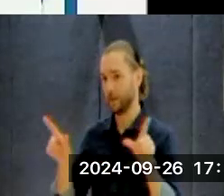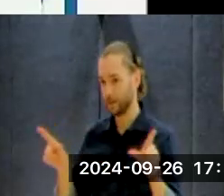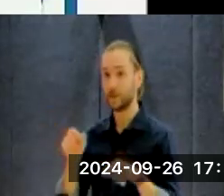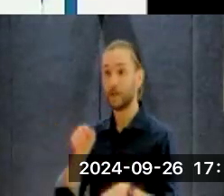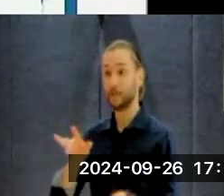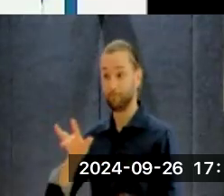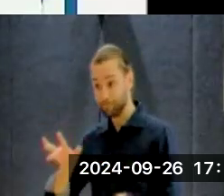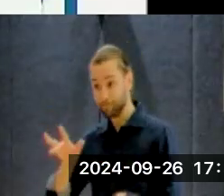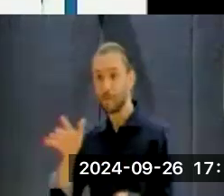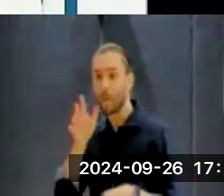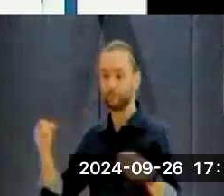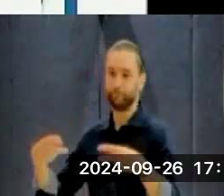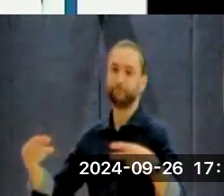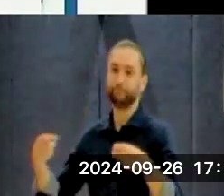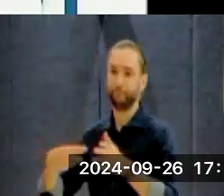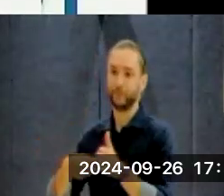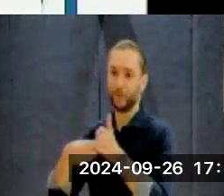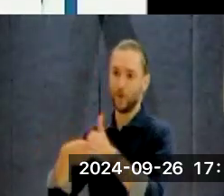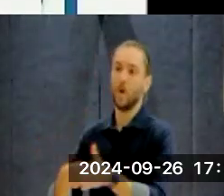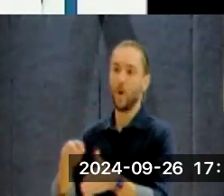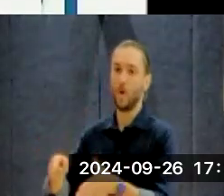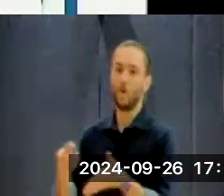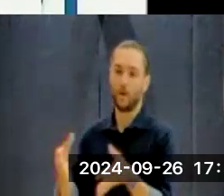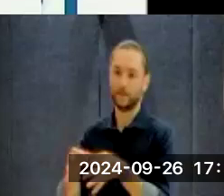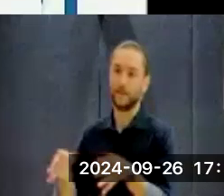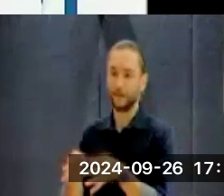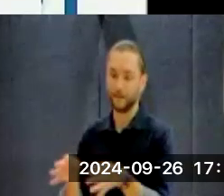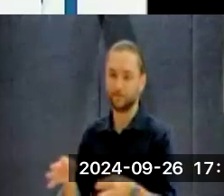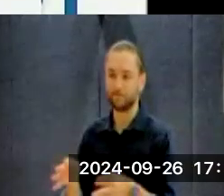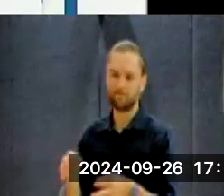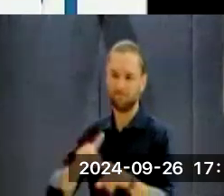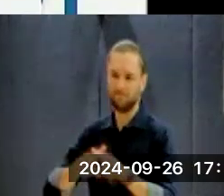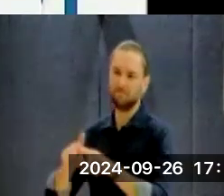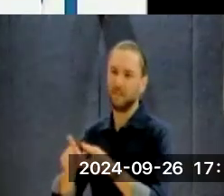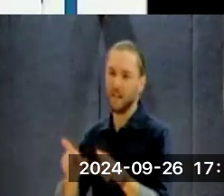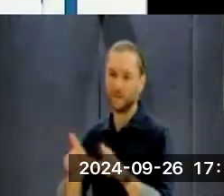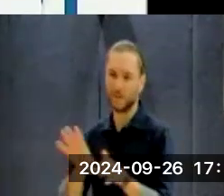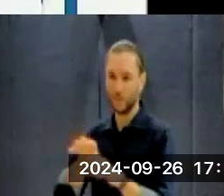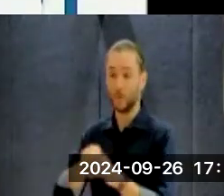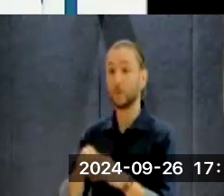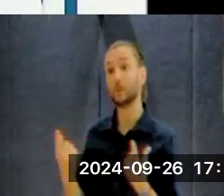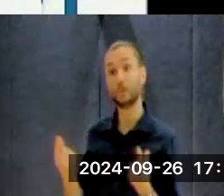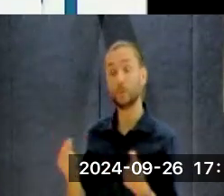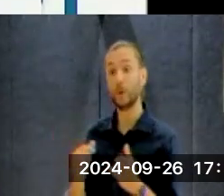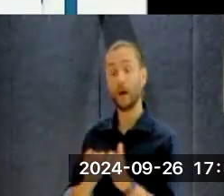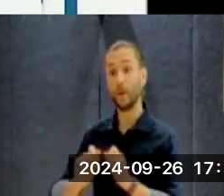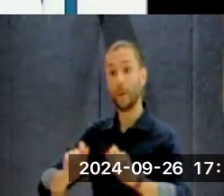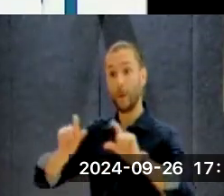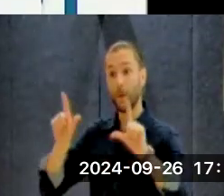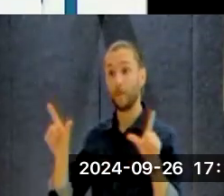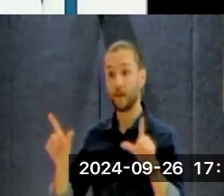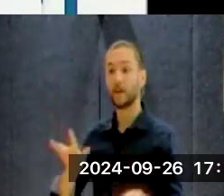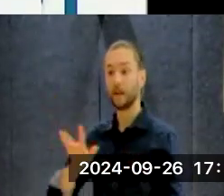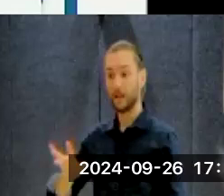automated live transcript of the meeting in another language. To display closed captions on your screen, please do the following. Click the button labeled